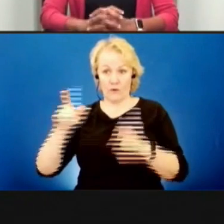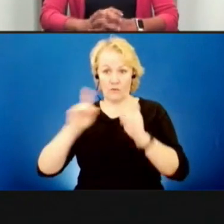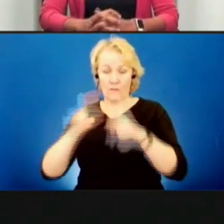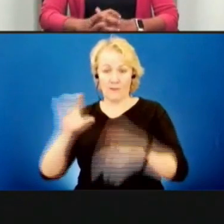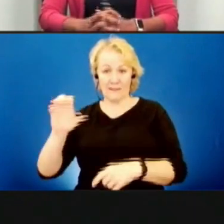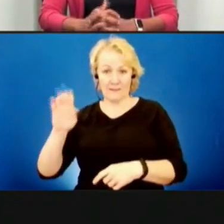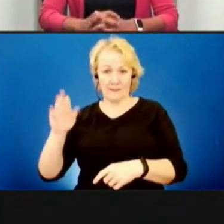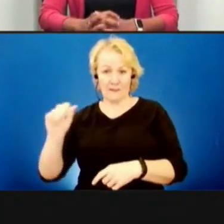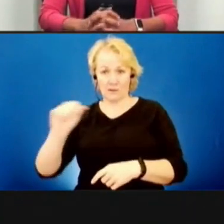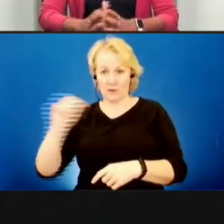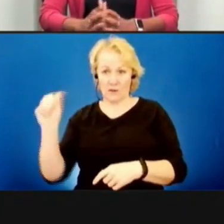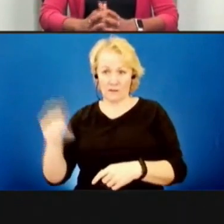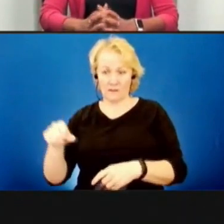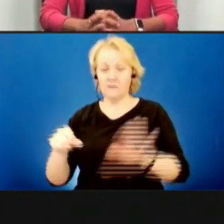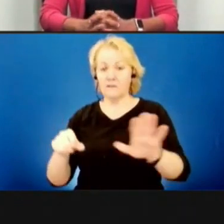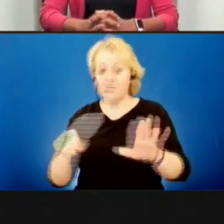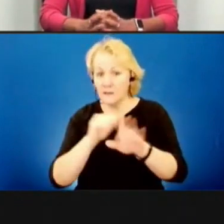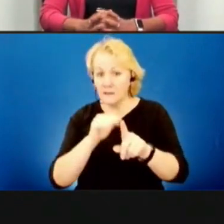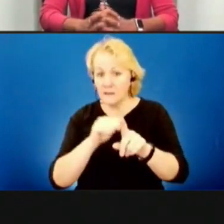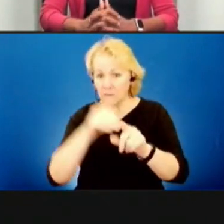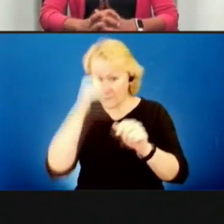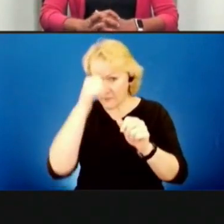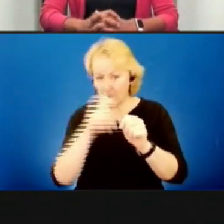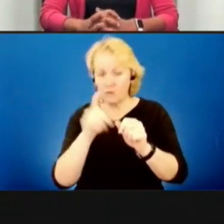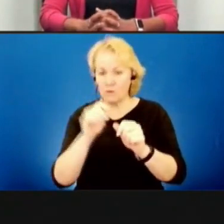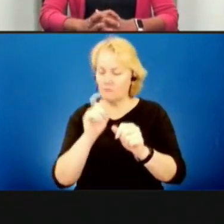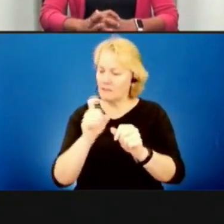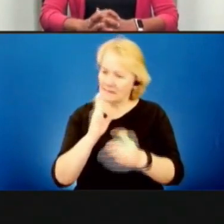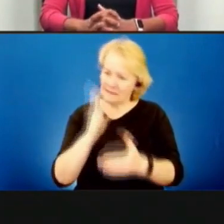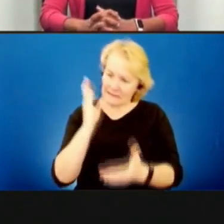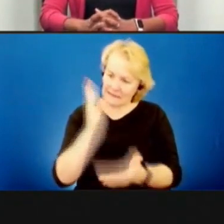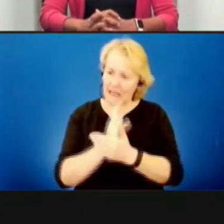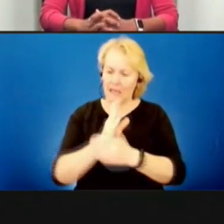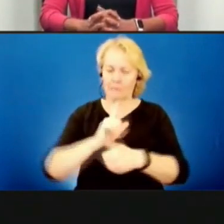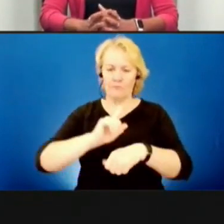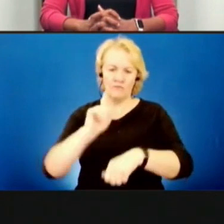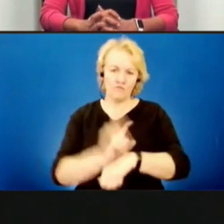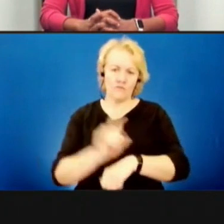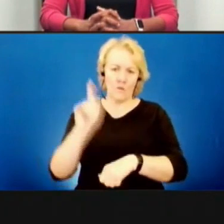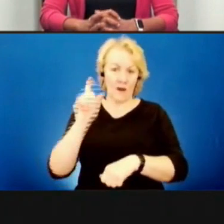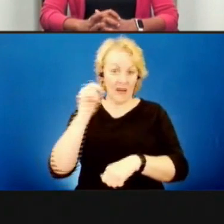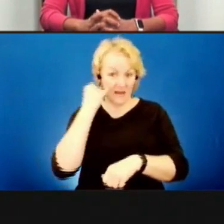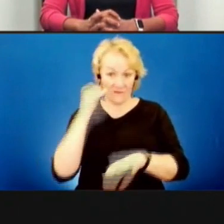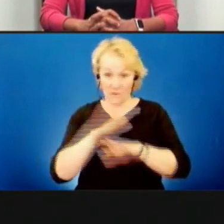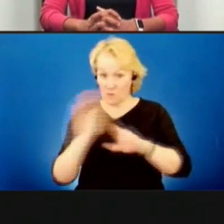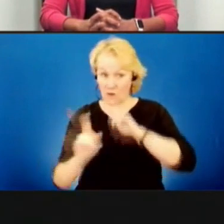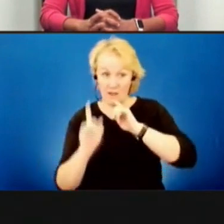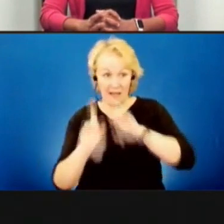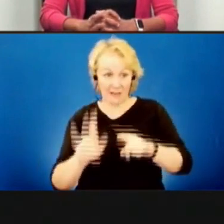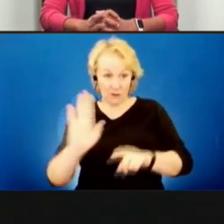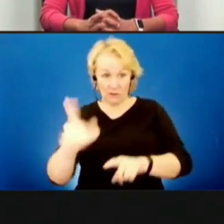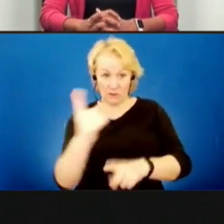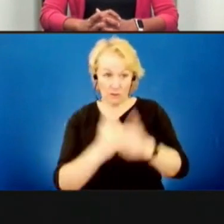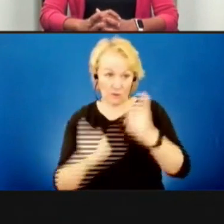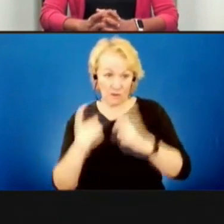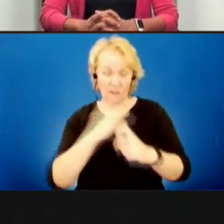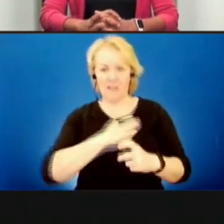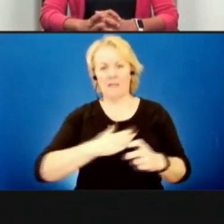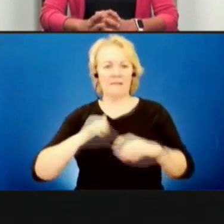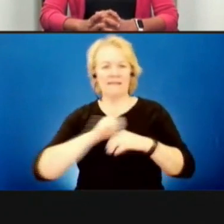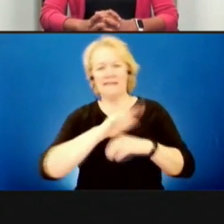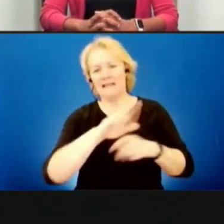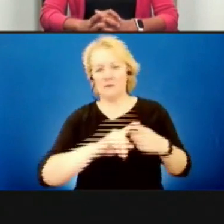Austin. Just as a reminder, we do have a hard stop at 1 o'clock. So if we do not answer your questions, please send them to the